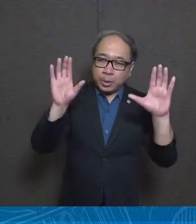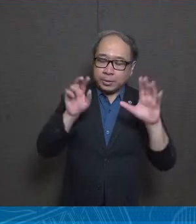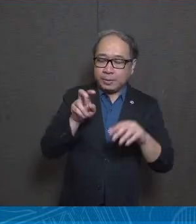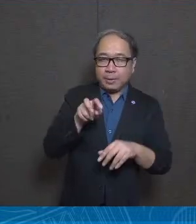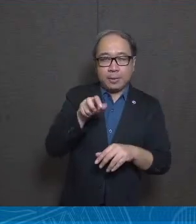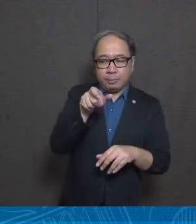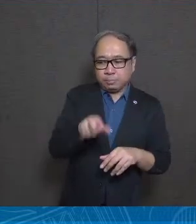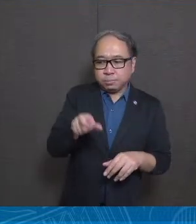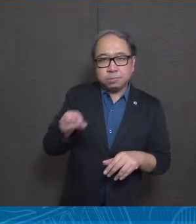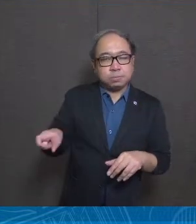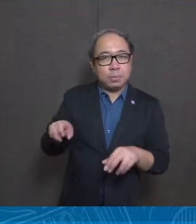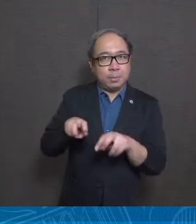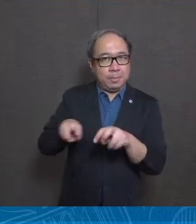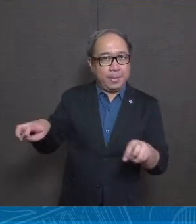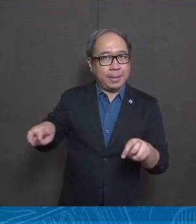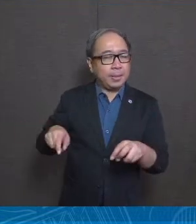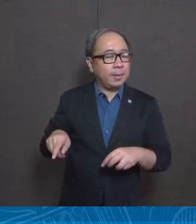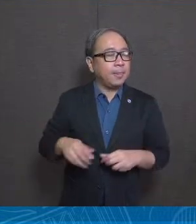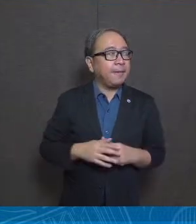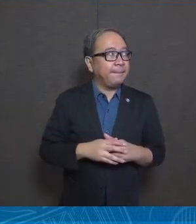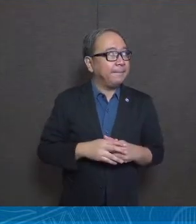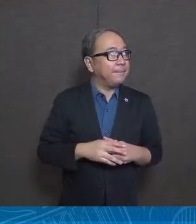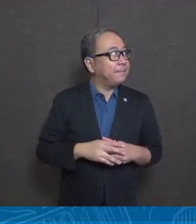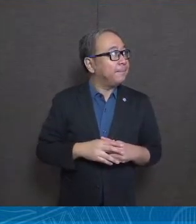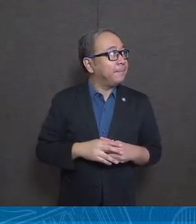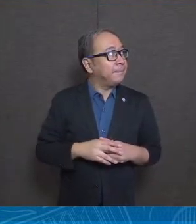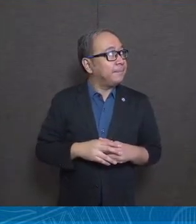with us. So,